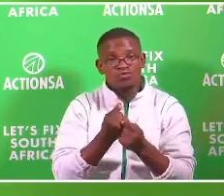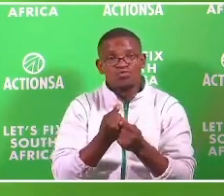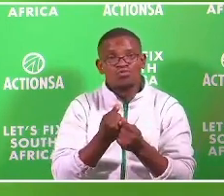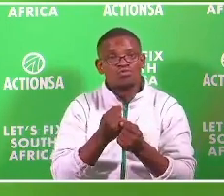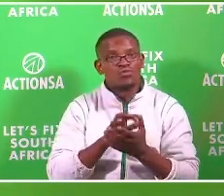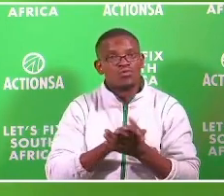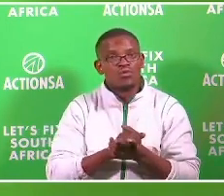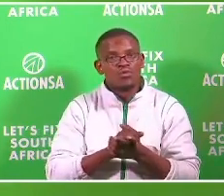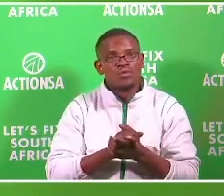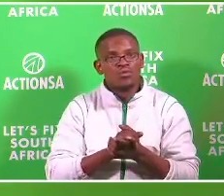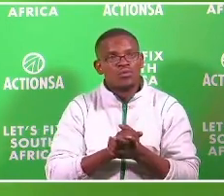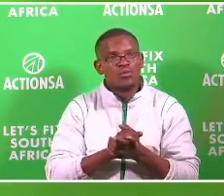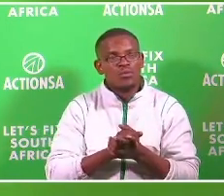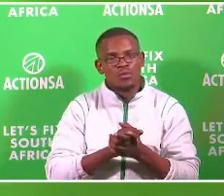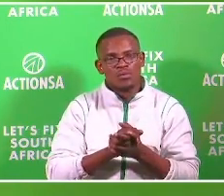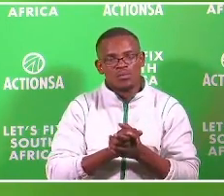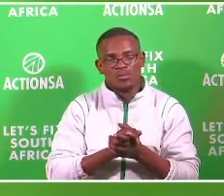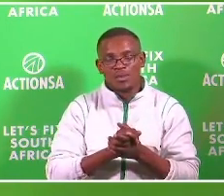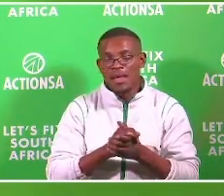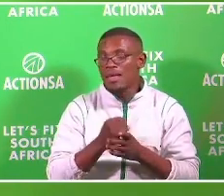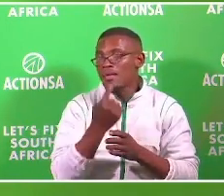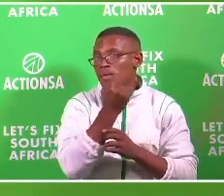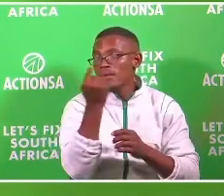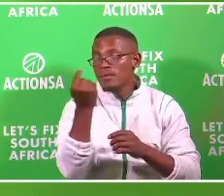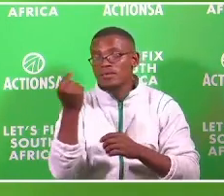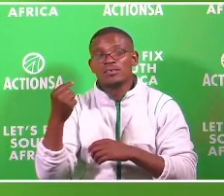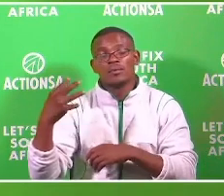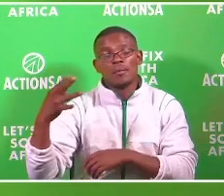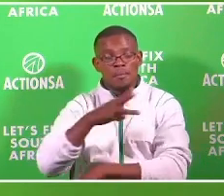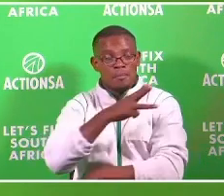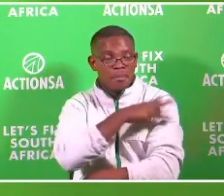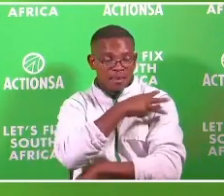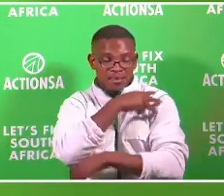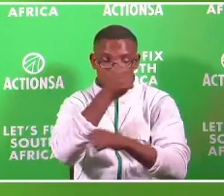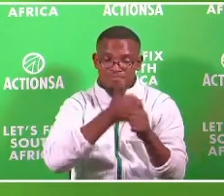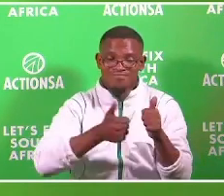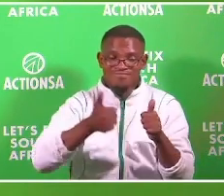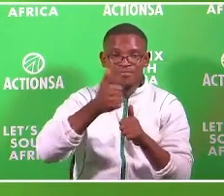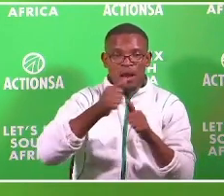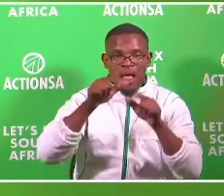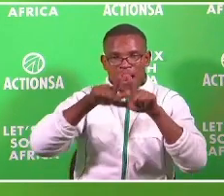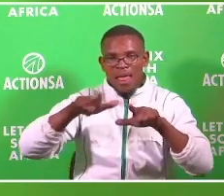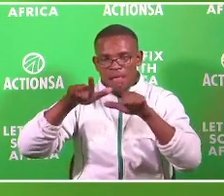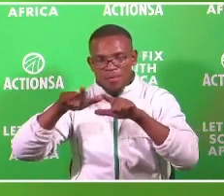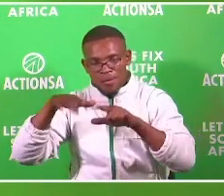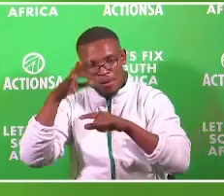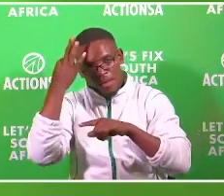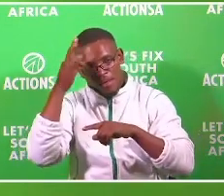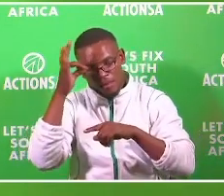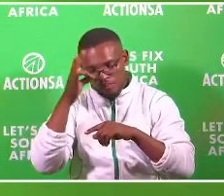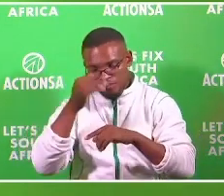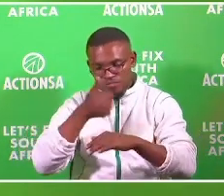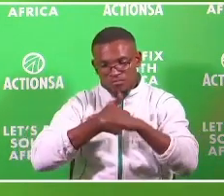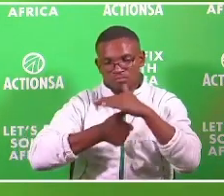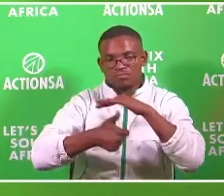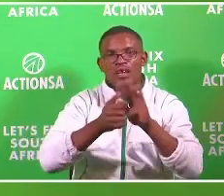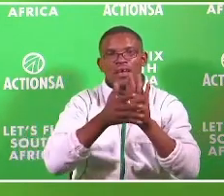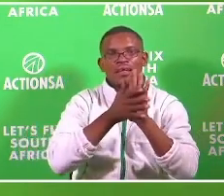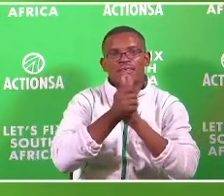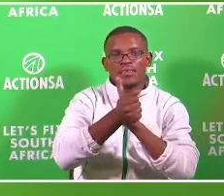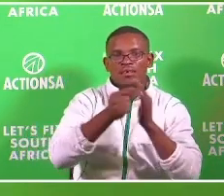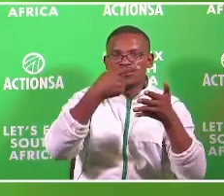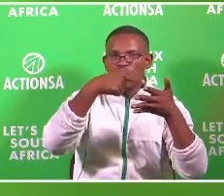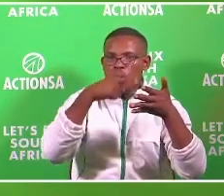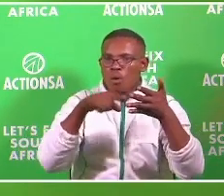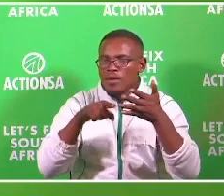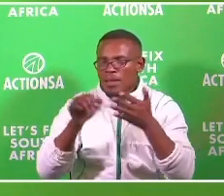for? Every senior government manager on every level of government will undergo skills audit to ensure that